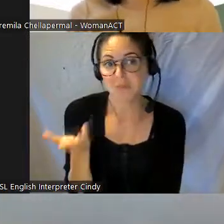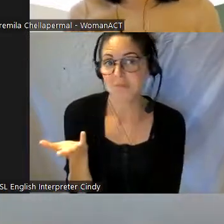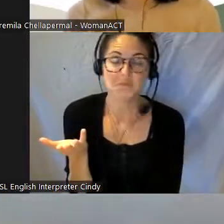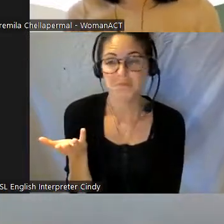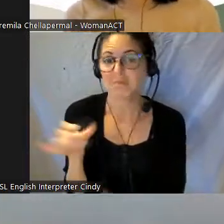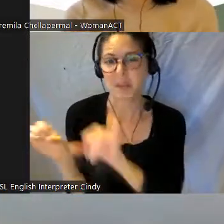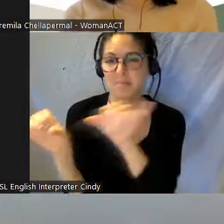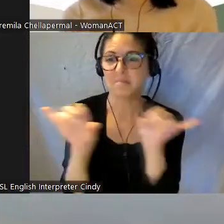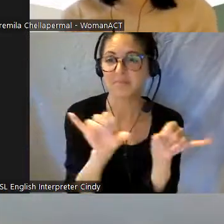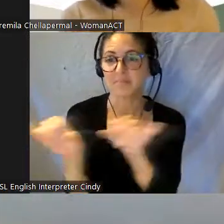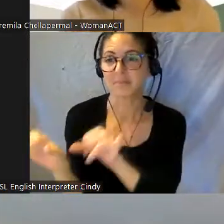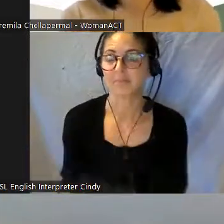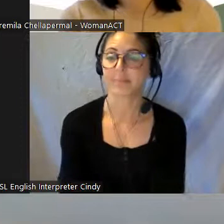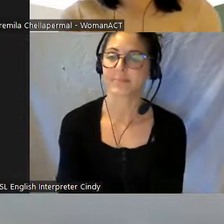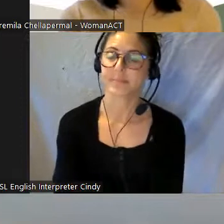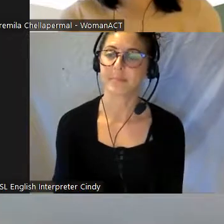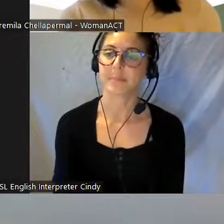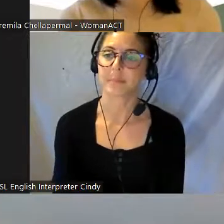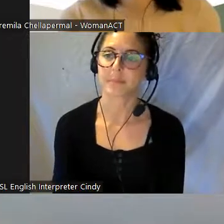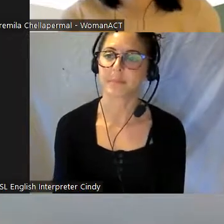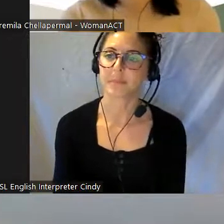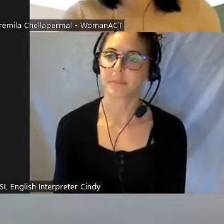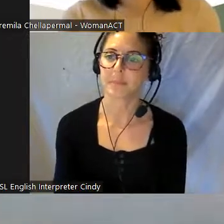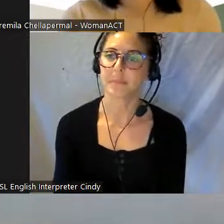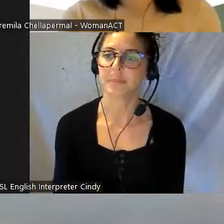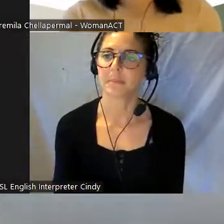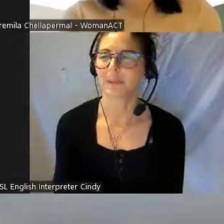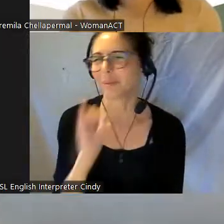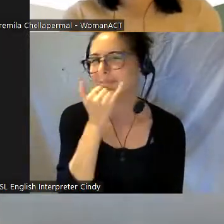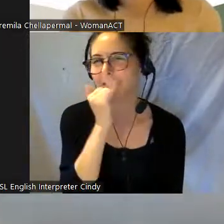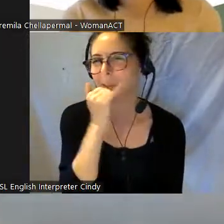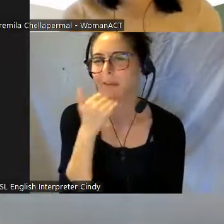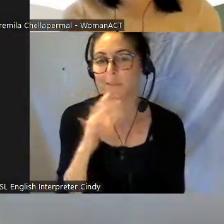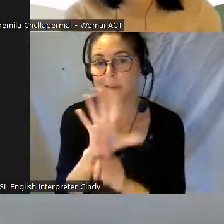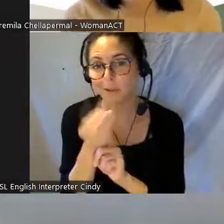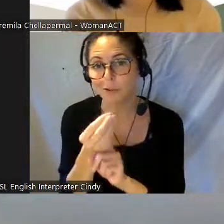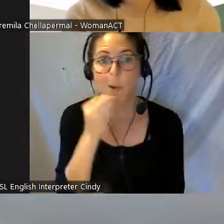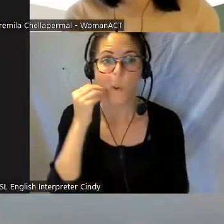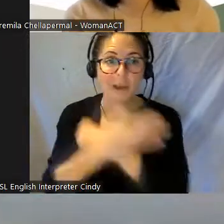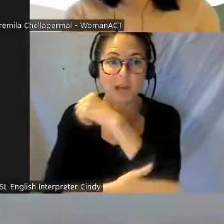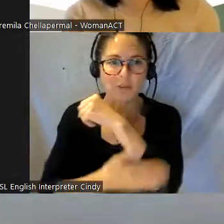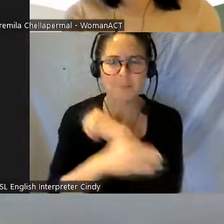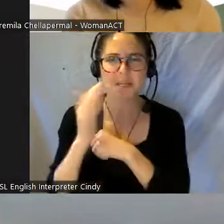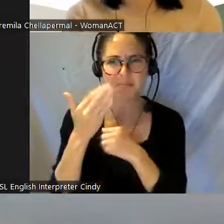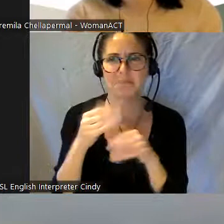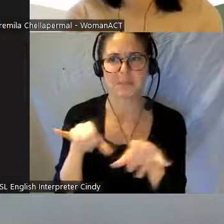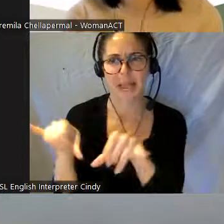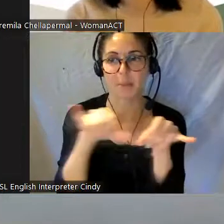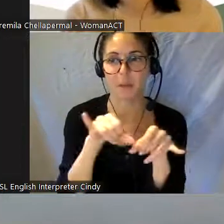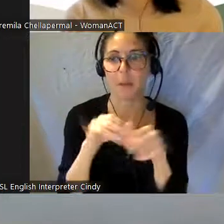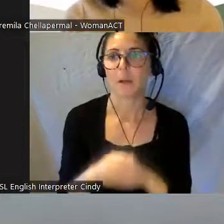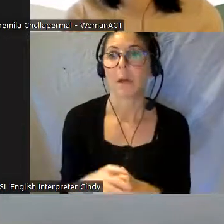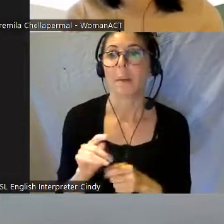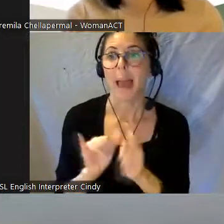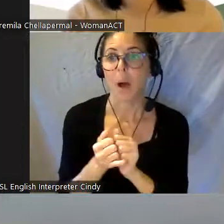they were pretty similar. So regardless of the culture, they experienced the same types, but the way they understood them and the way